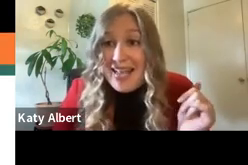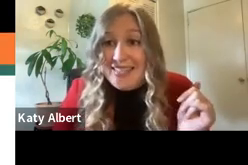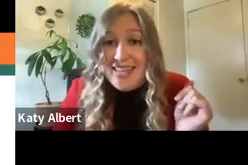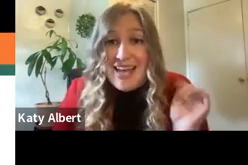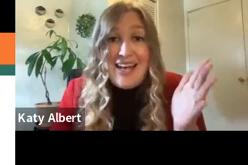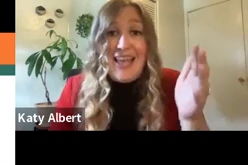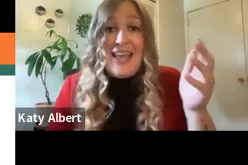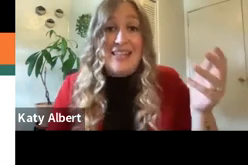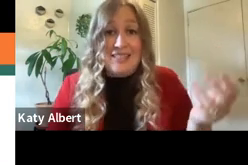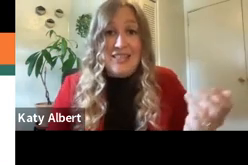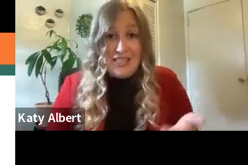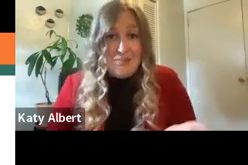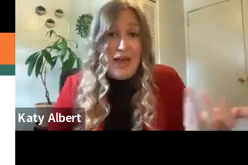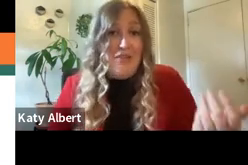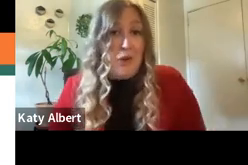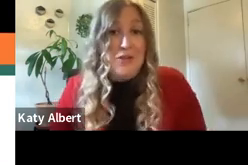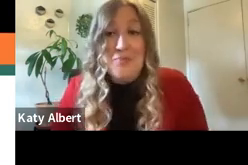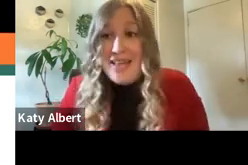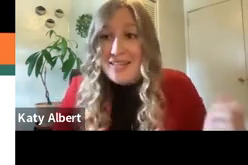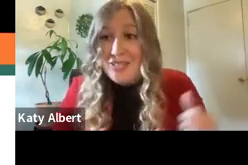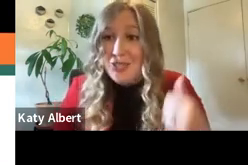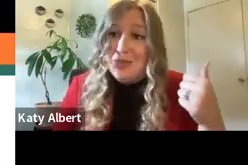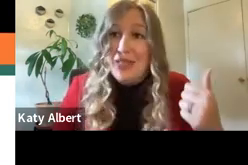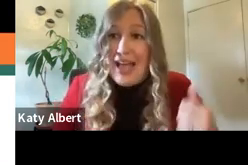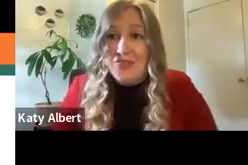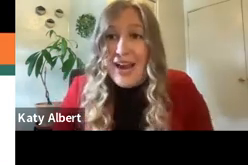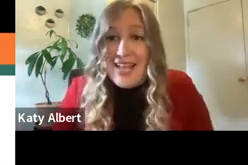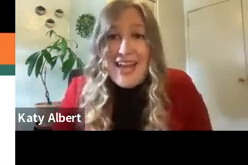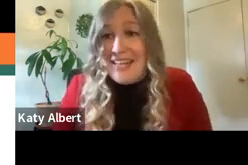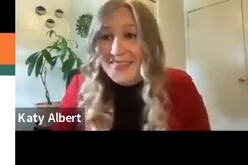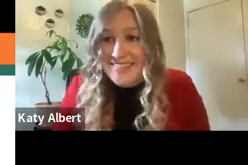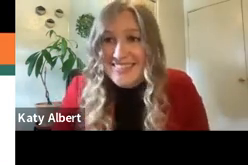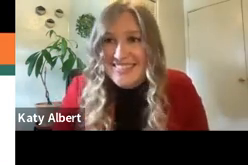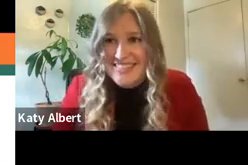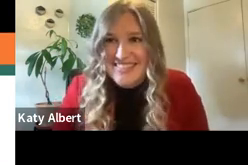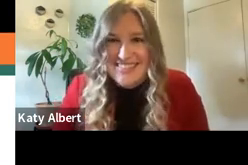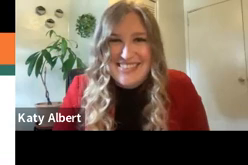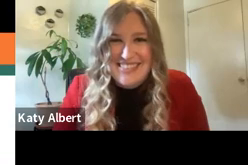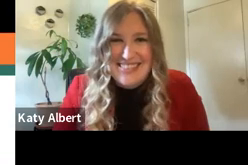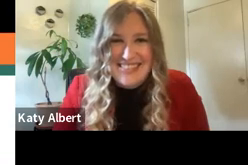ahead and hand the metaphorical mic to last Friday, Katy.